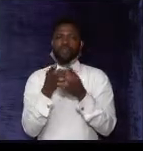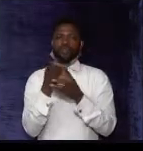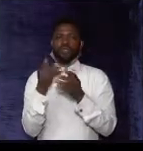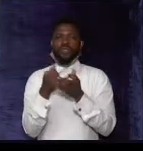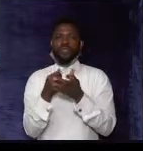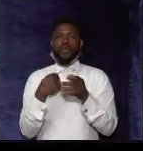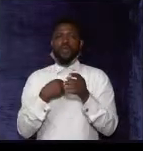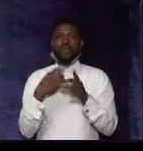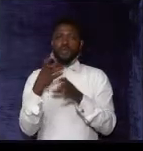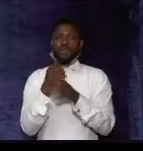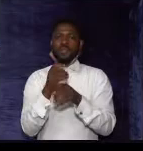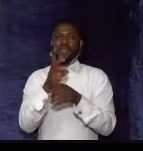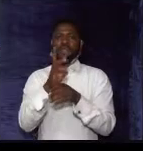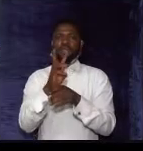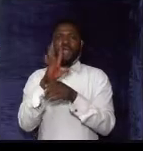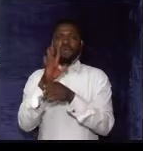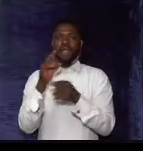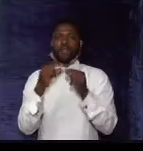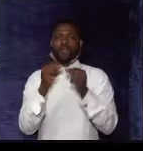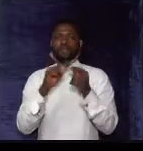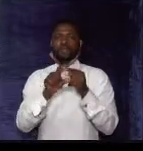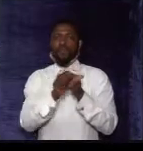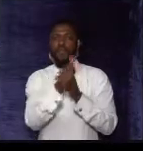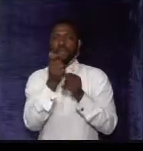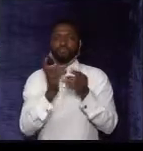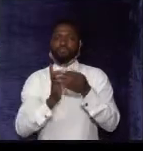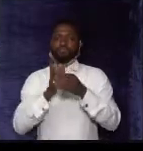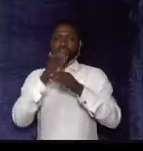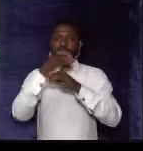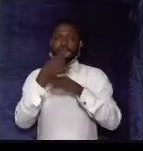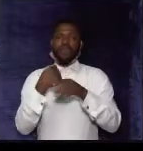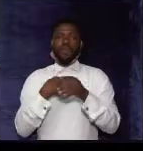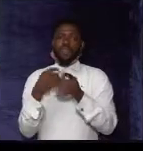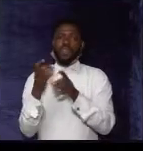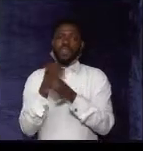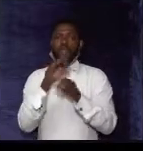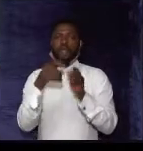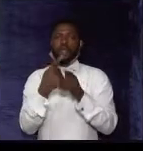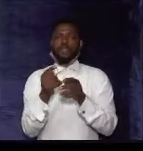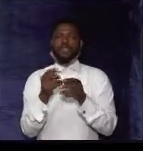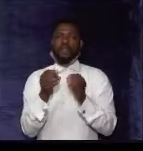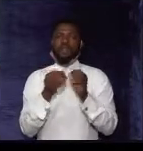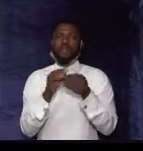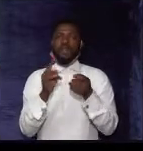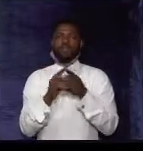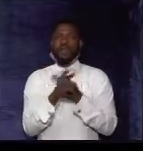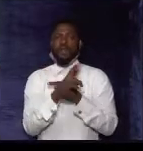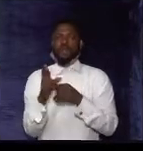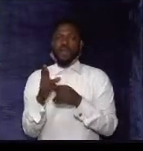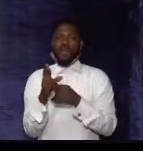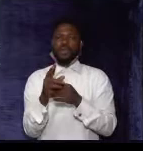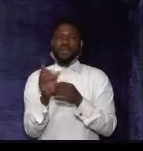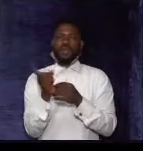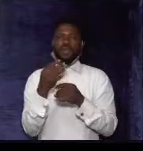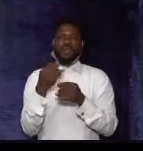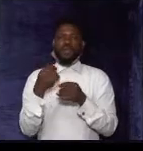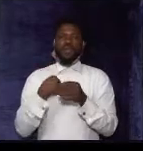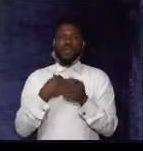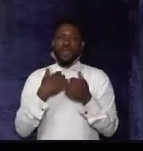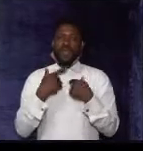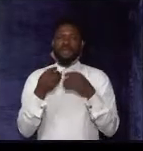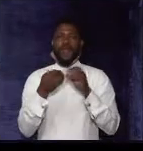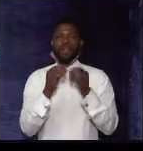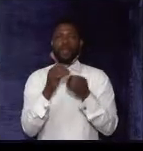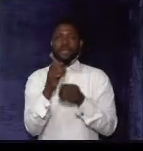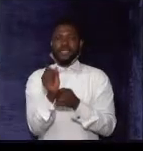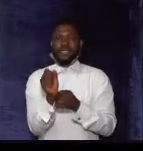just run through it. So now we take 65 degrees to the other side. Remember, we have to take all the numbers to the right side where